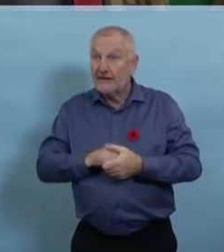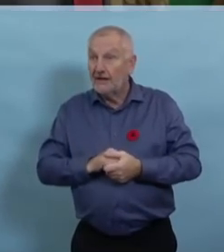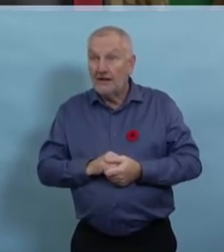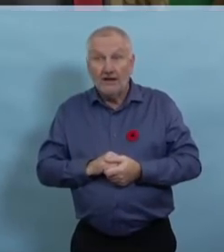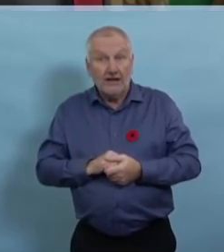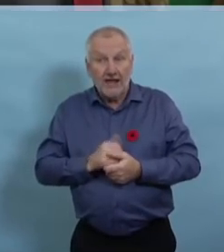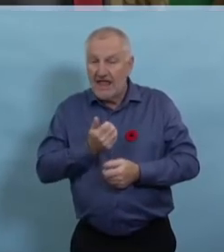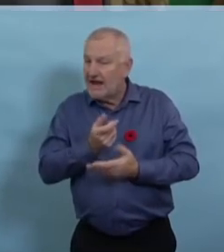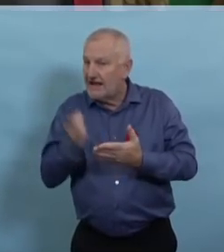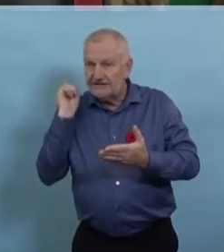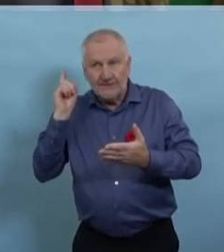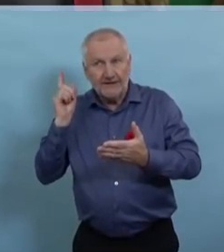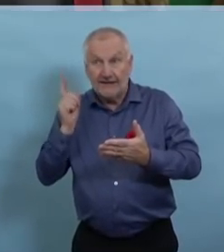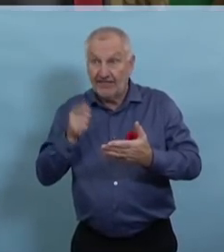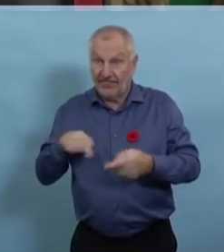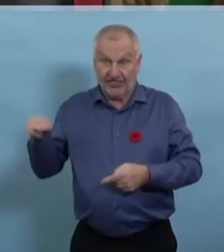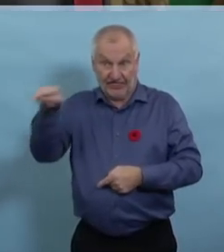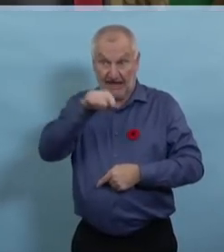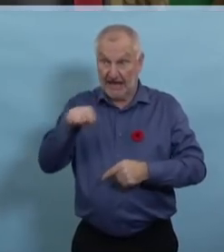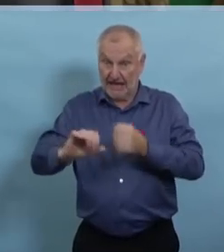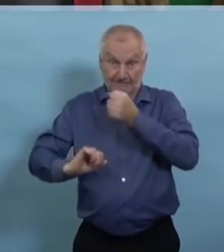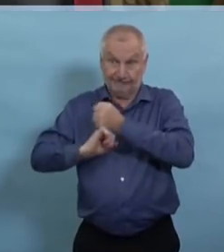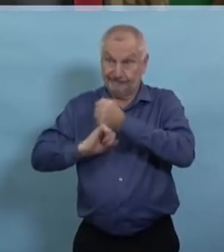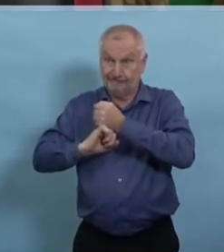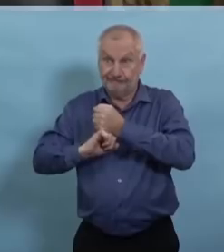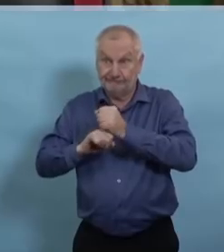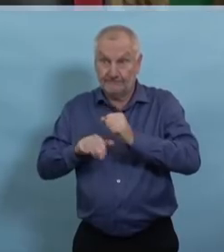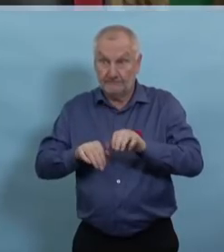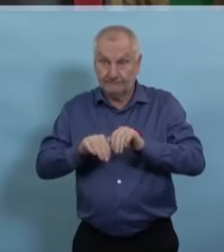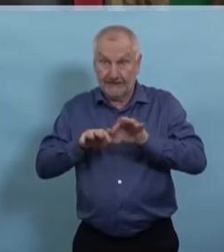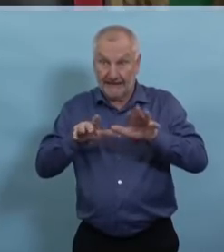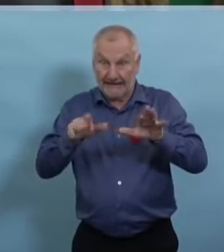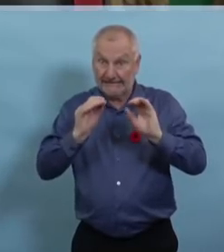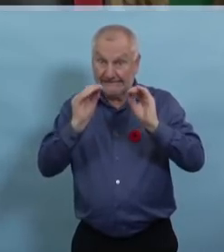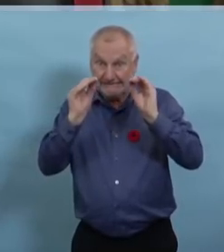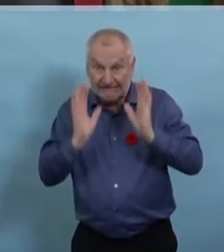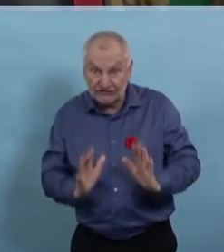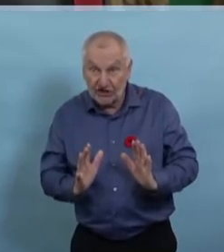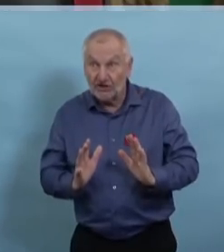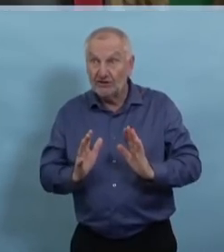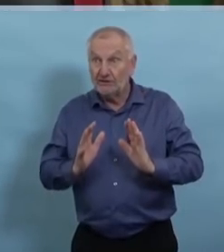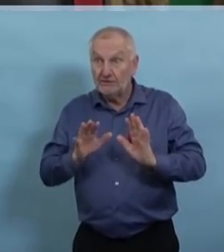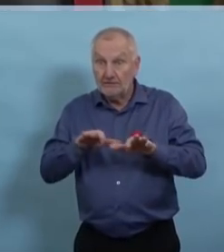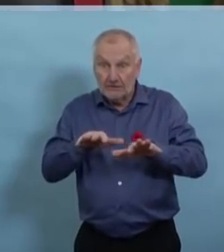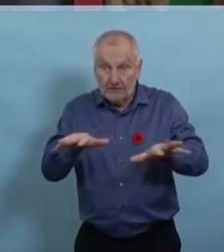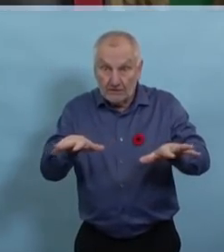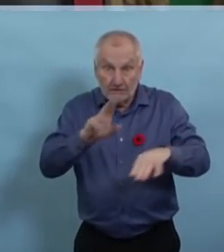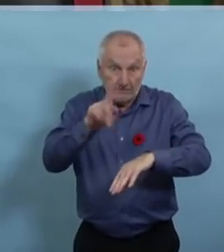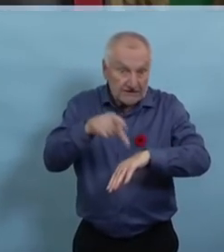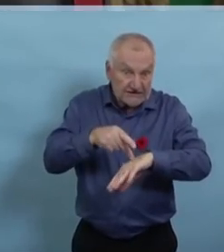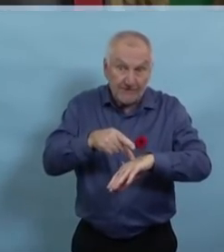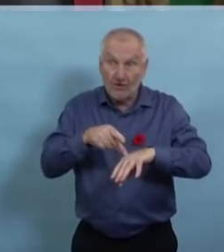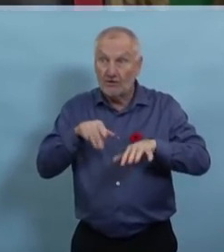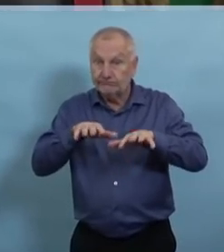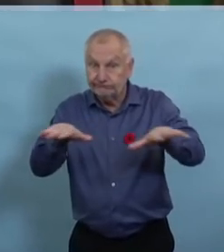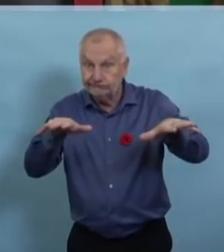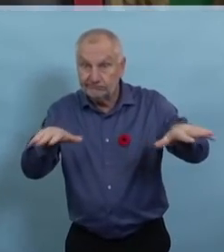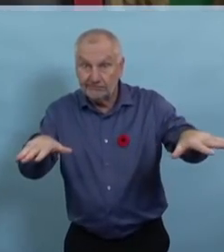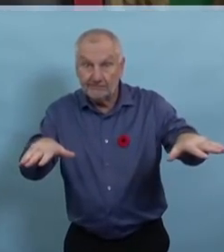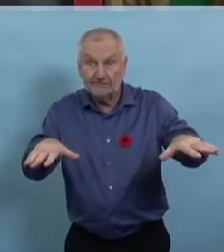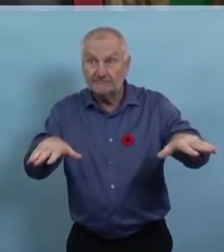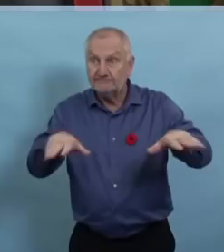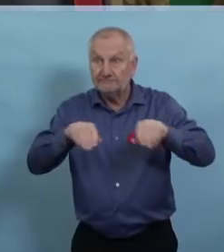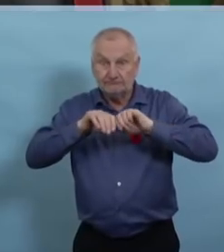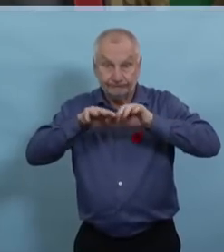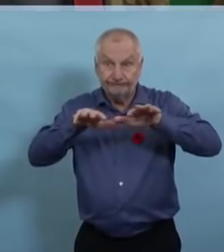those supports with teachers and principals and other education stakeholders over the next week or two. So